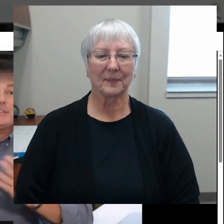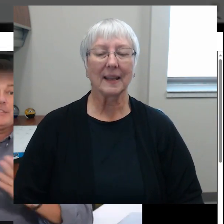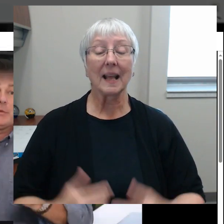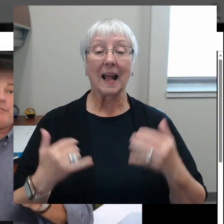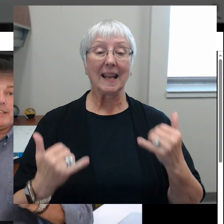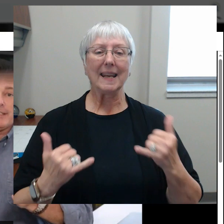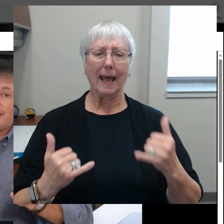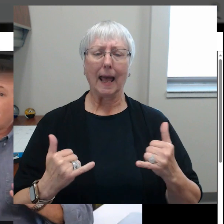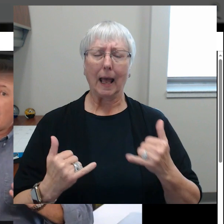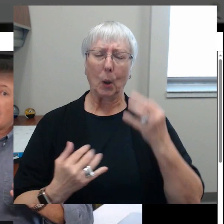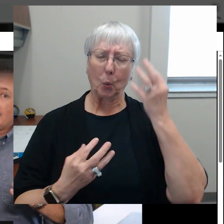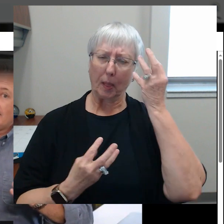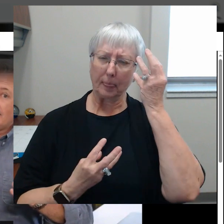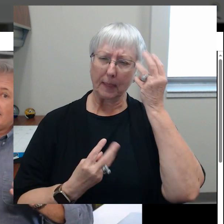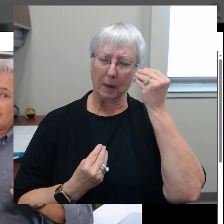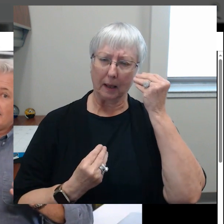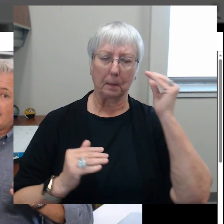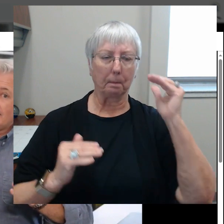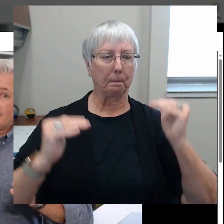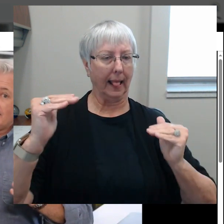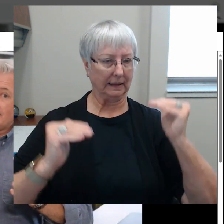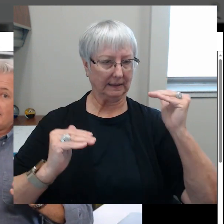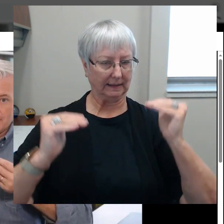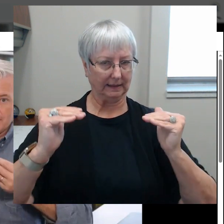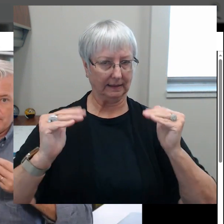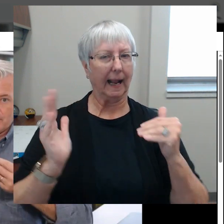Let's revisit the idea of balance here.